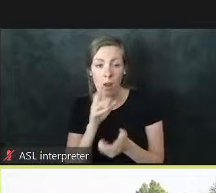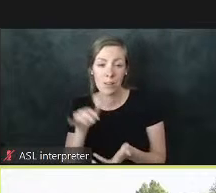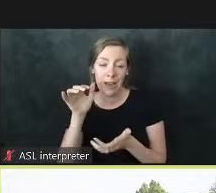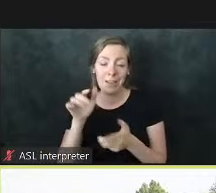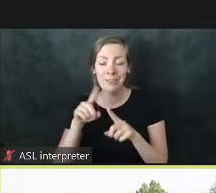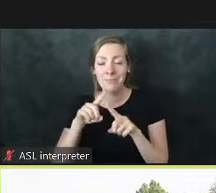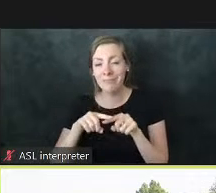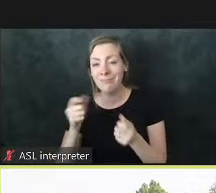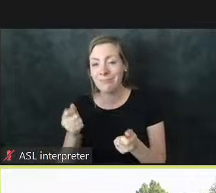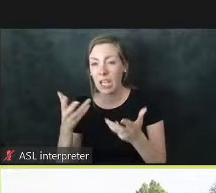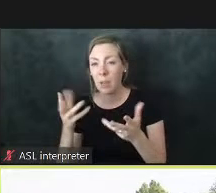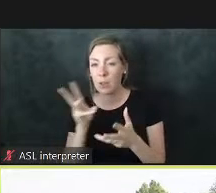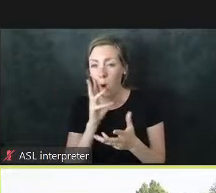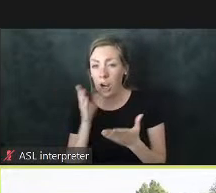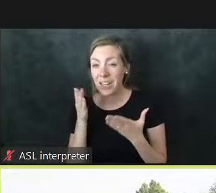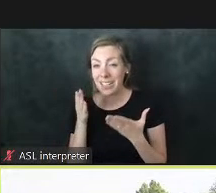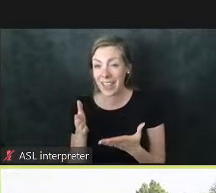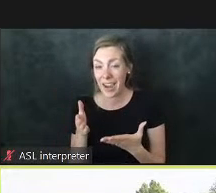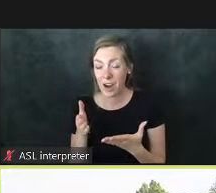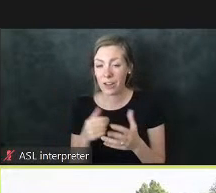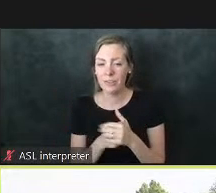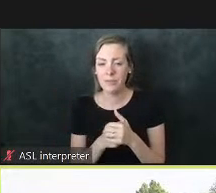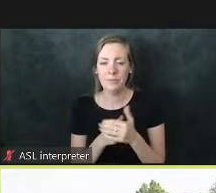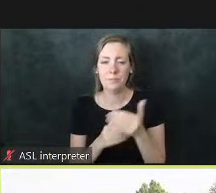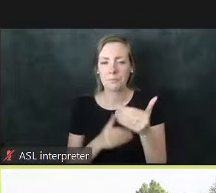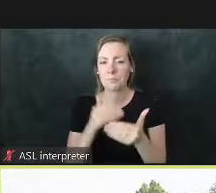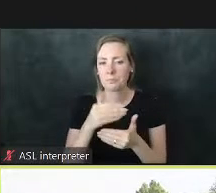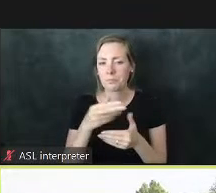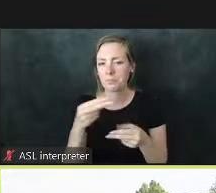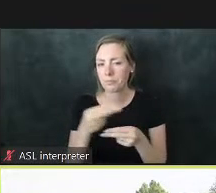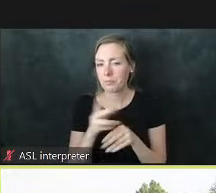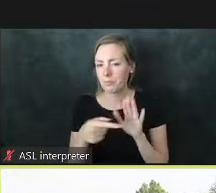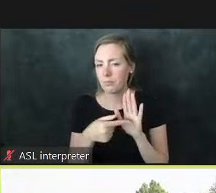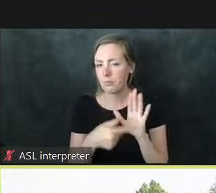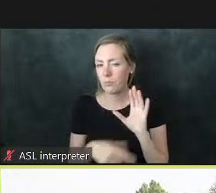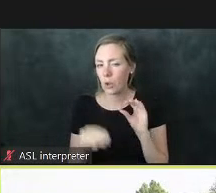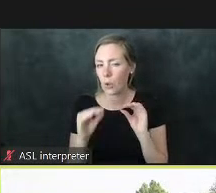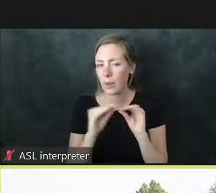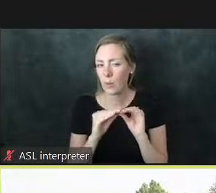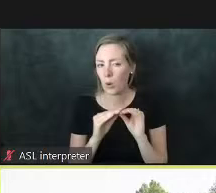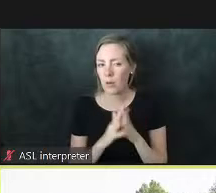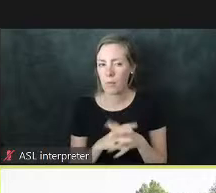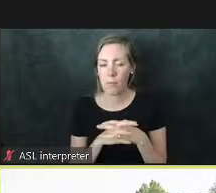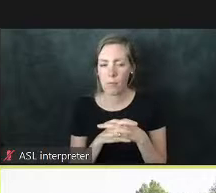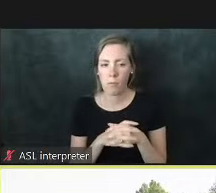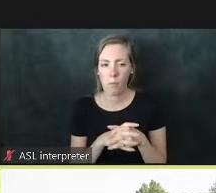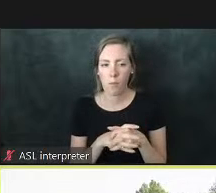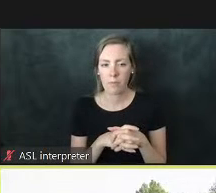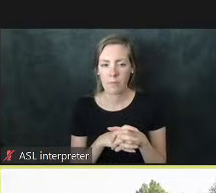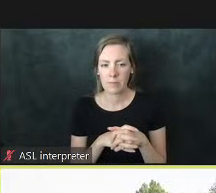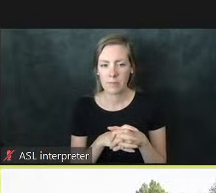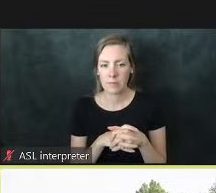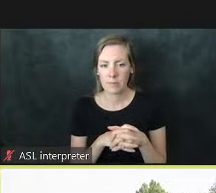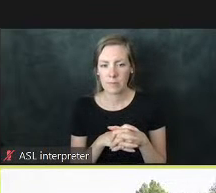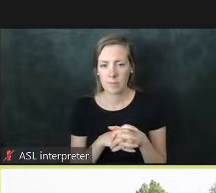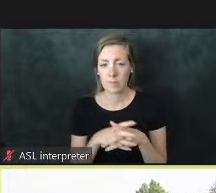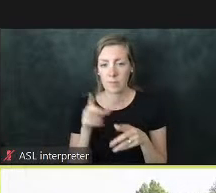in the reservoir. And then when I get to the next slide, it'll illustrate that a little bit more. For Lake